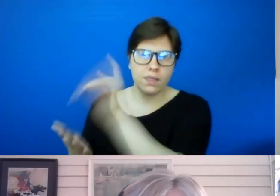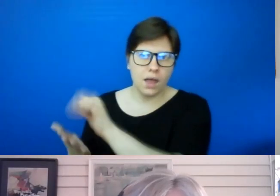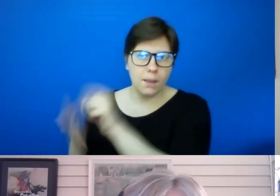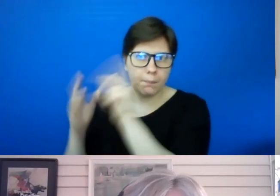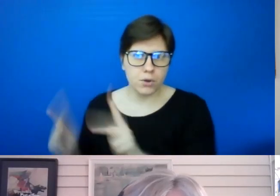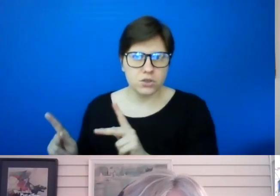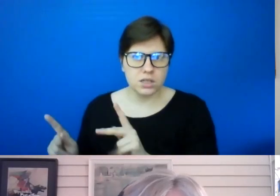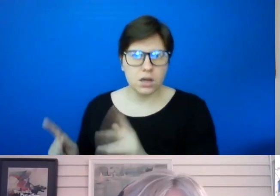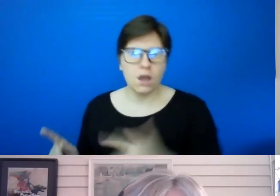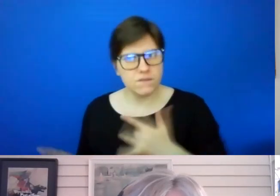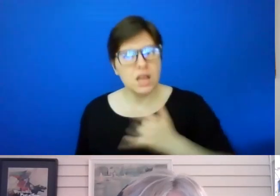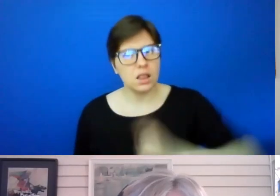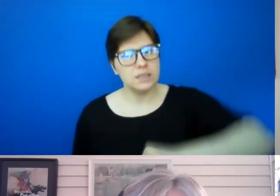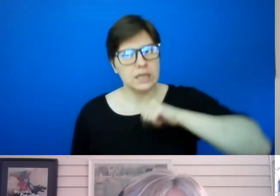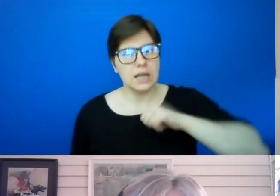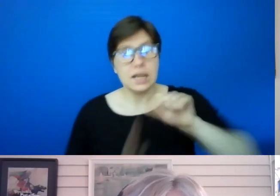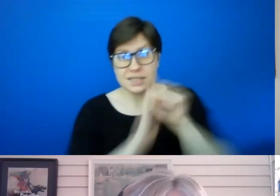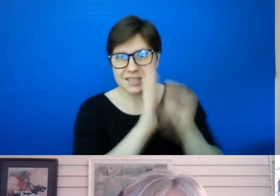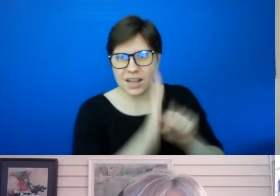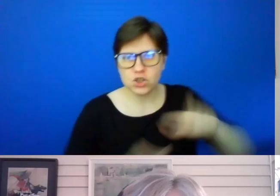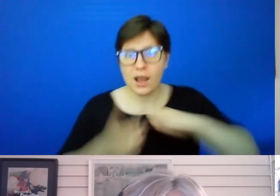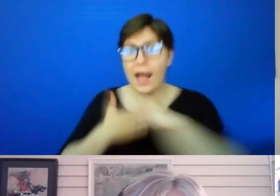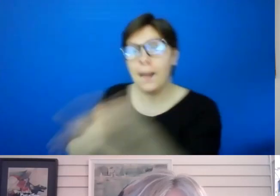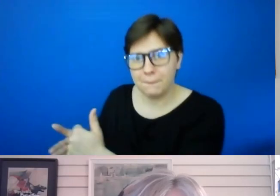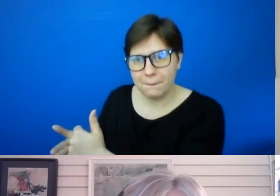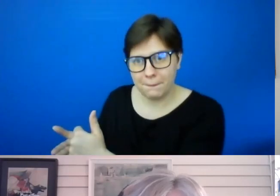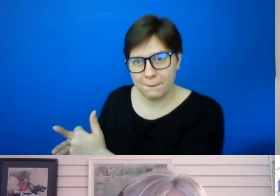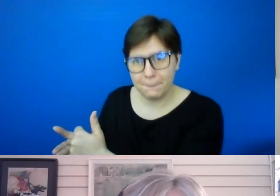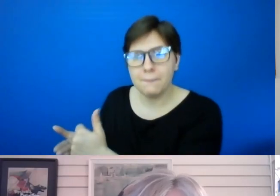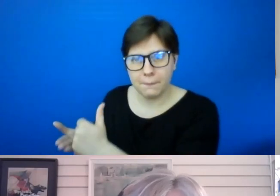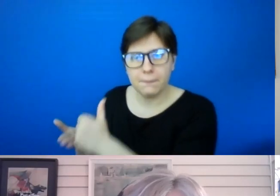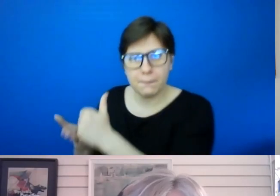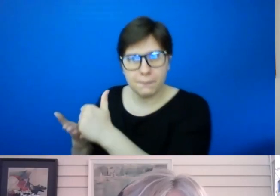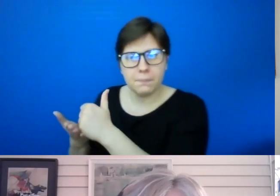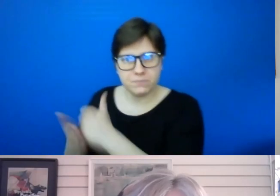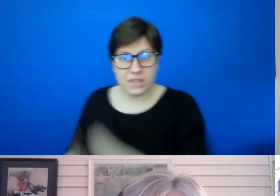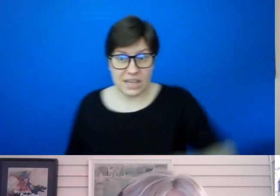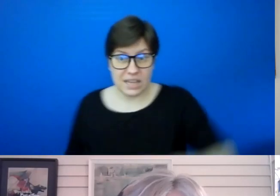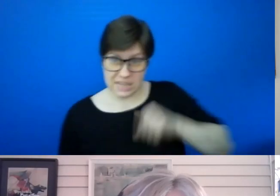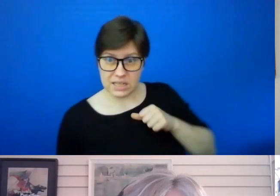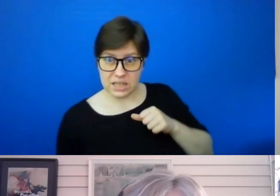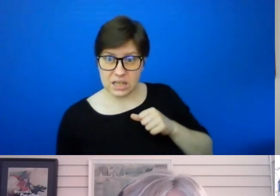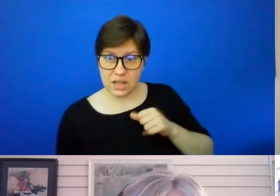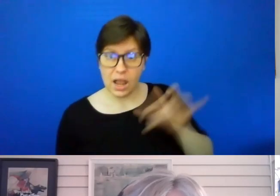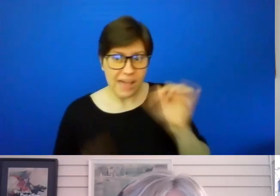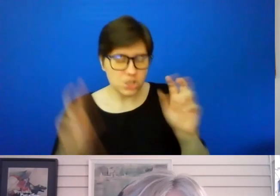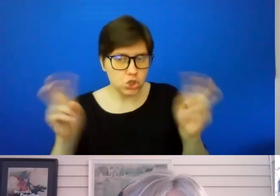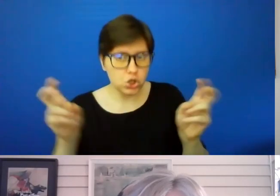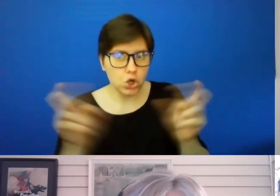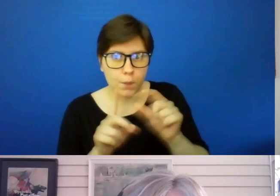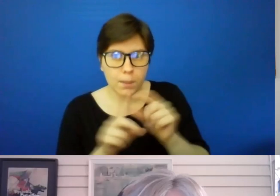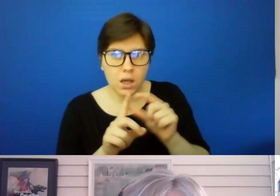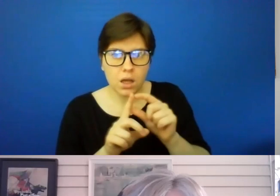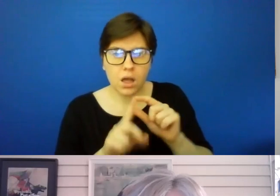can feel dignity. And, you know, dignity is a term that's really